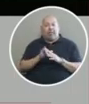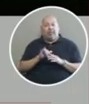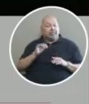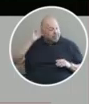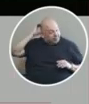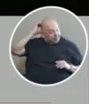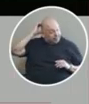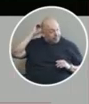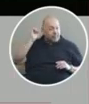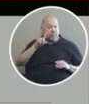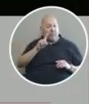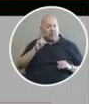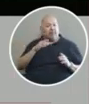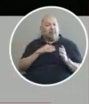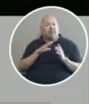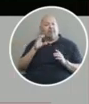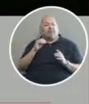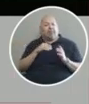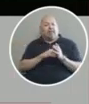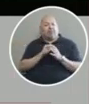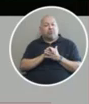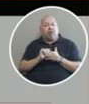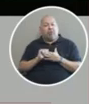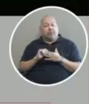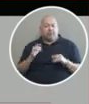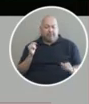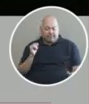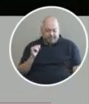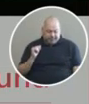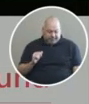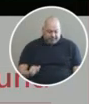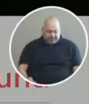be $150,000. Next slide.